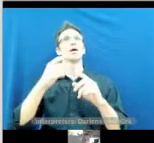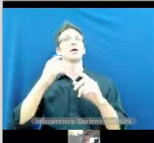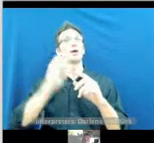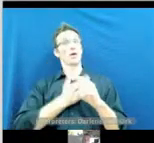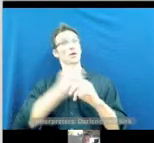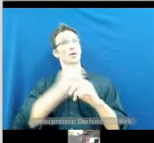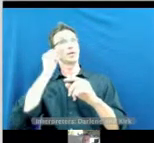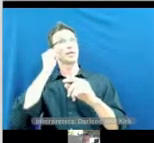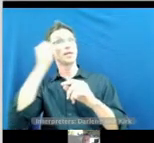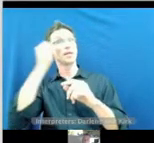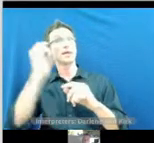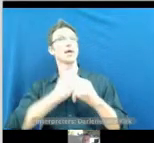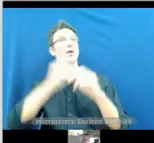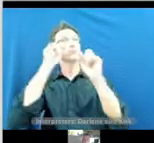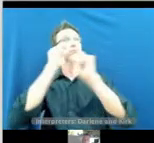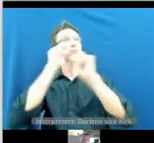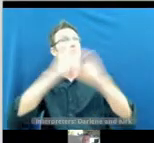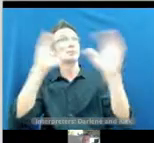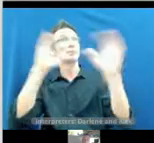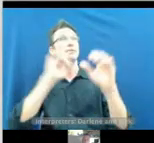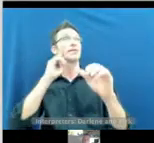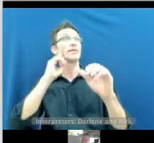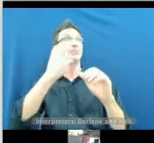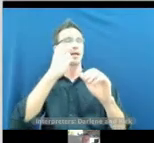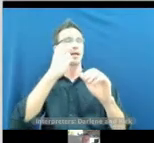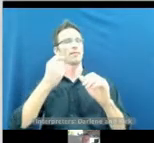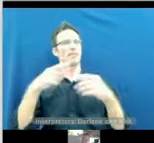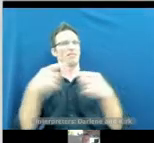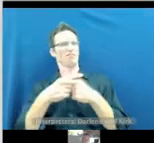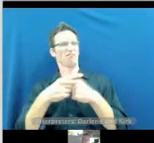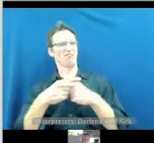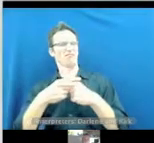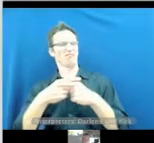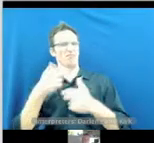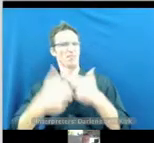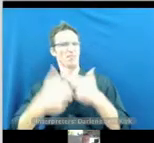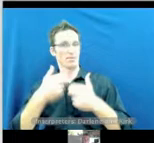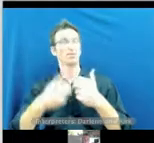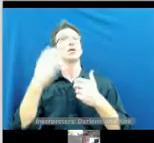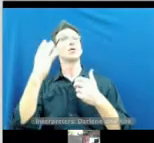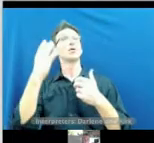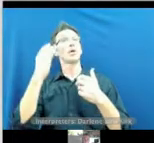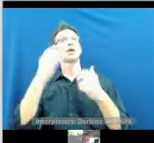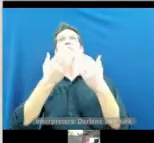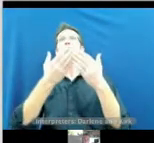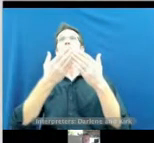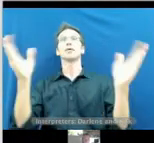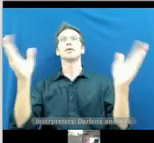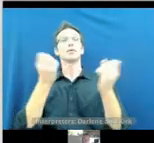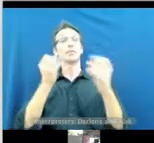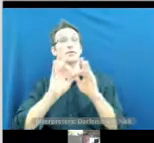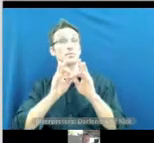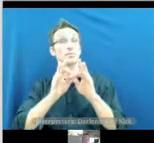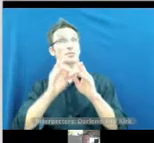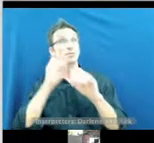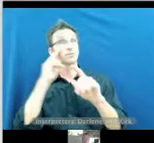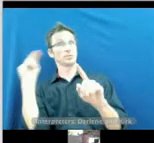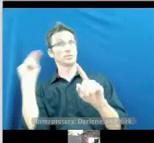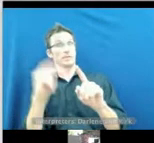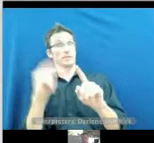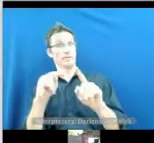say that because we sort of have this divide in terms of perspective on what